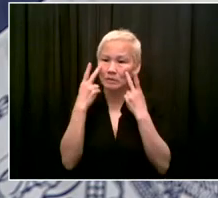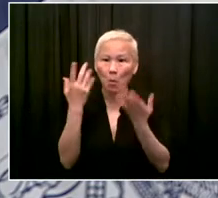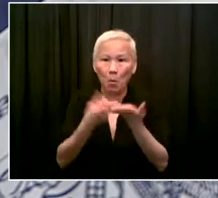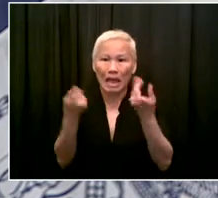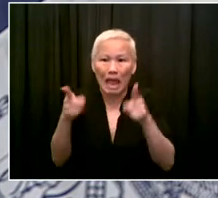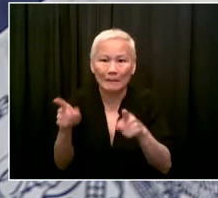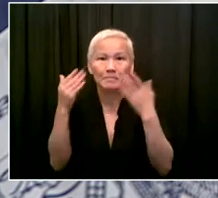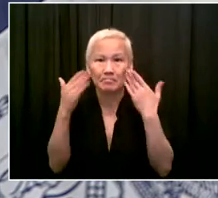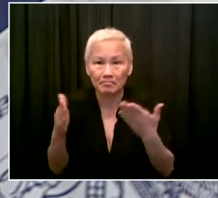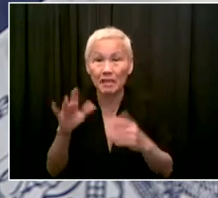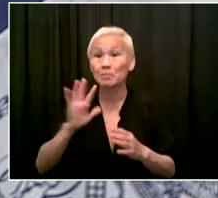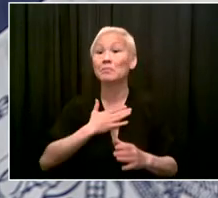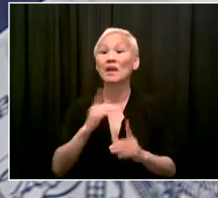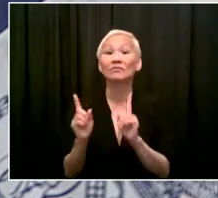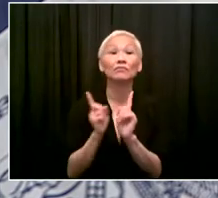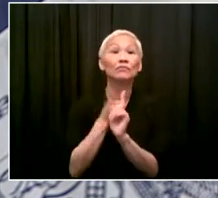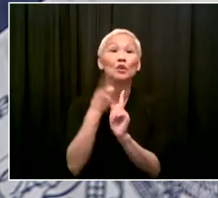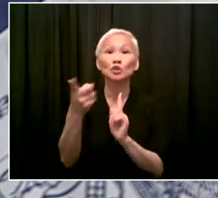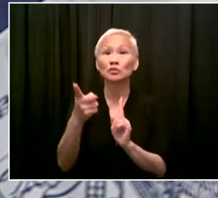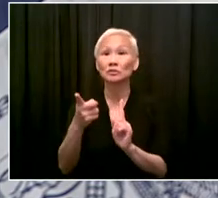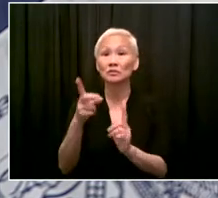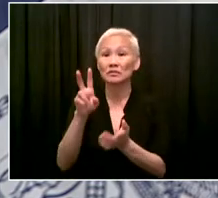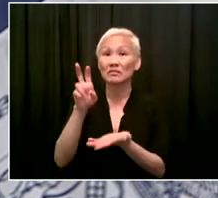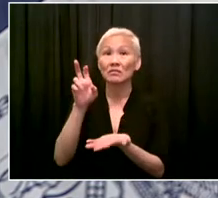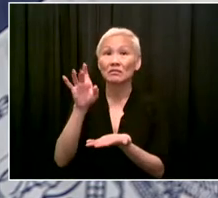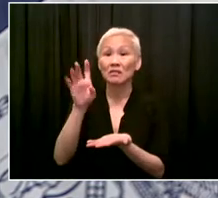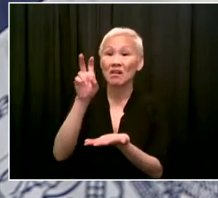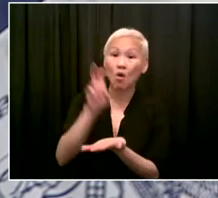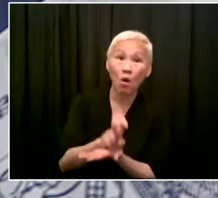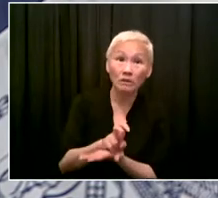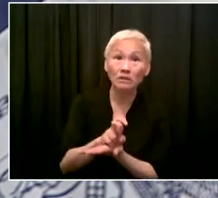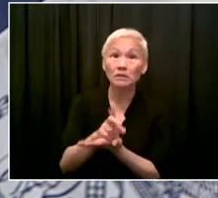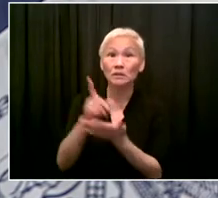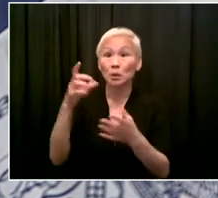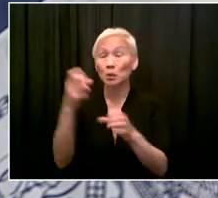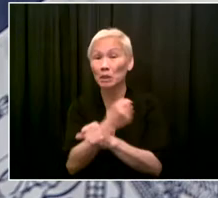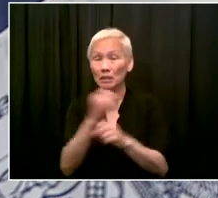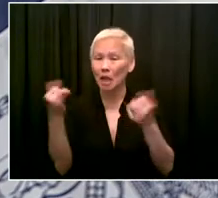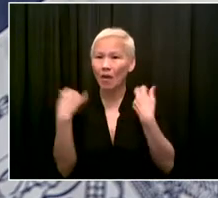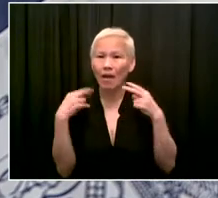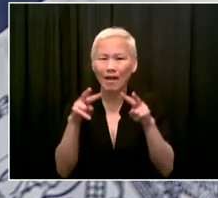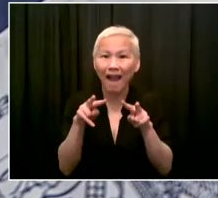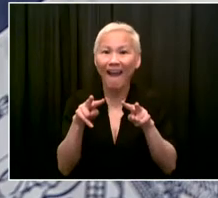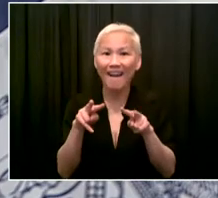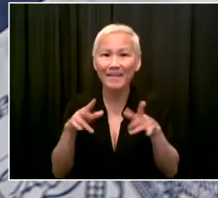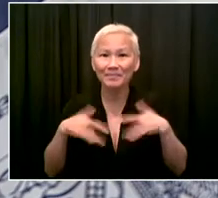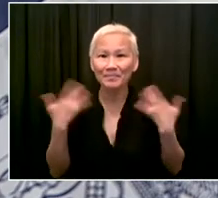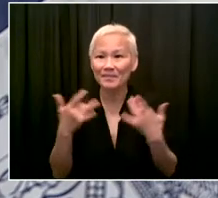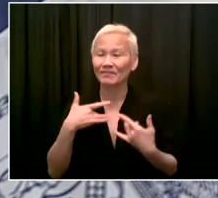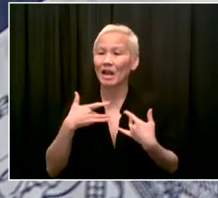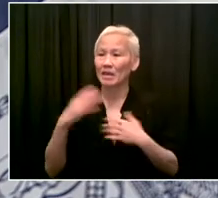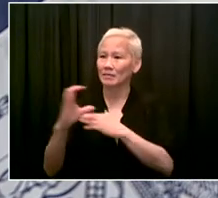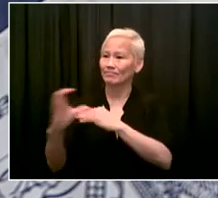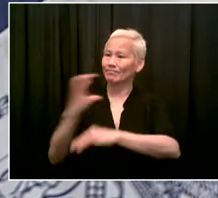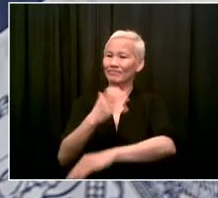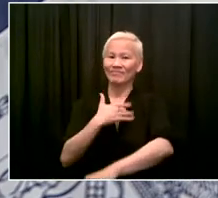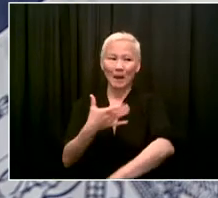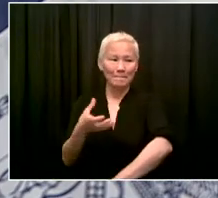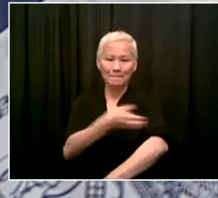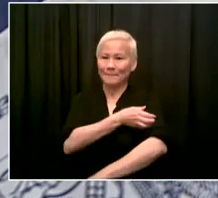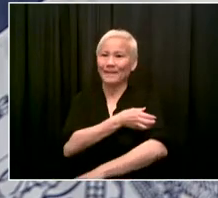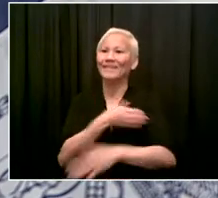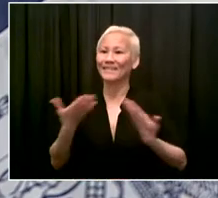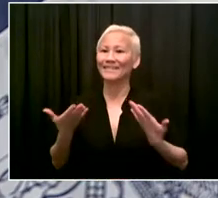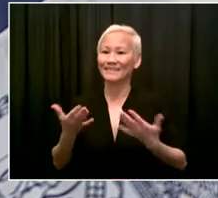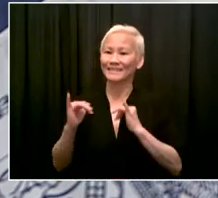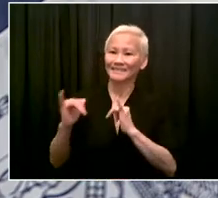people who don't have a lot of money, don't have a lot of power, working class people can run now because our campaign finance law allows you to run even